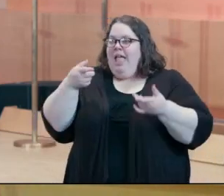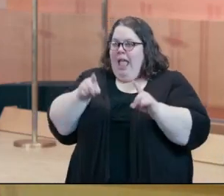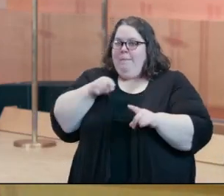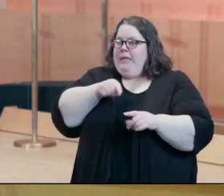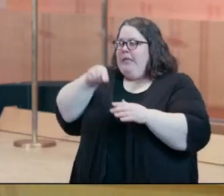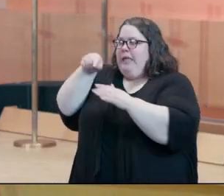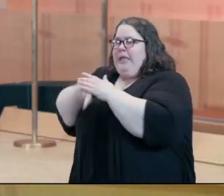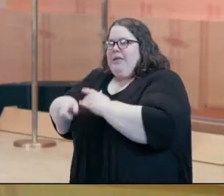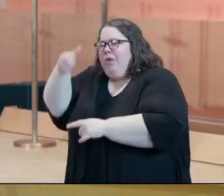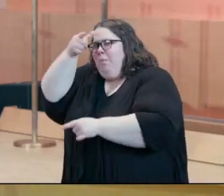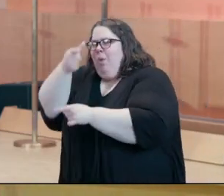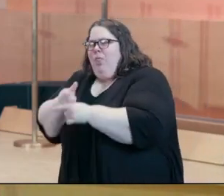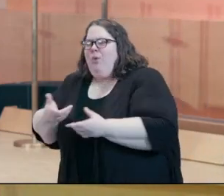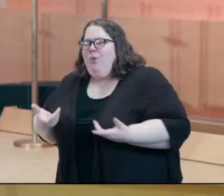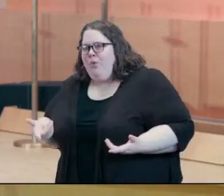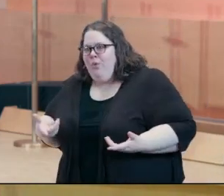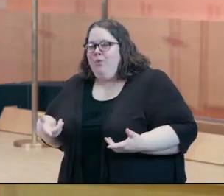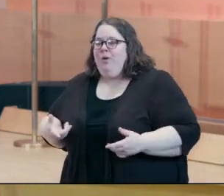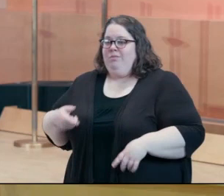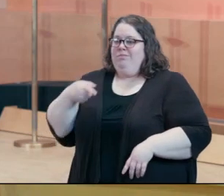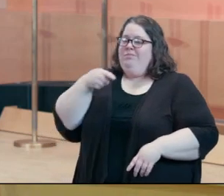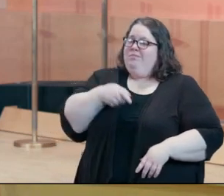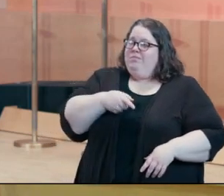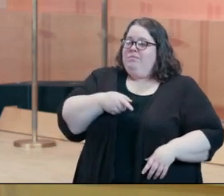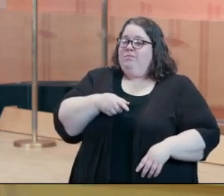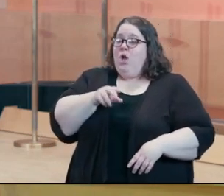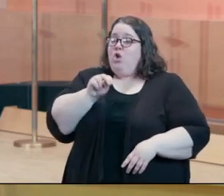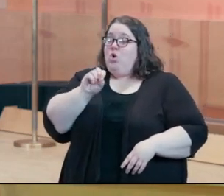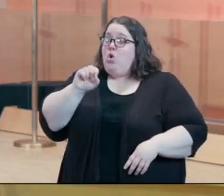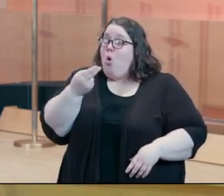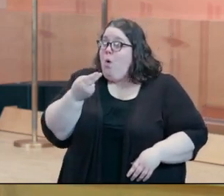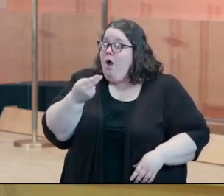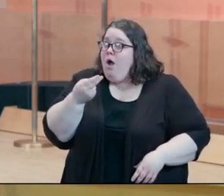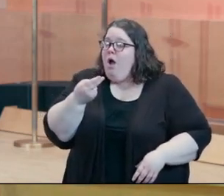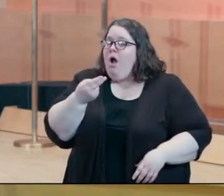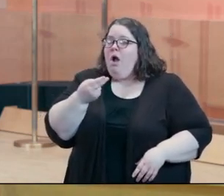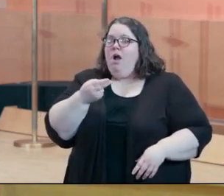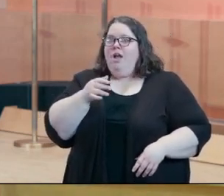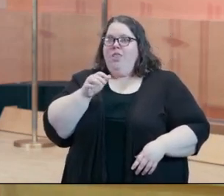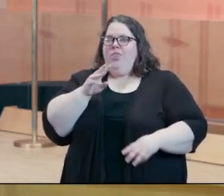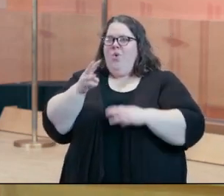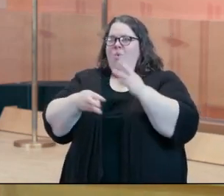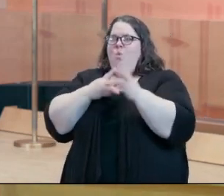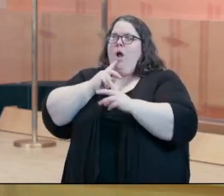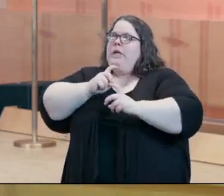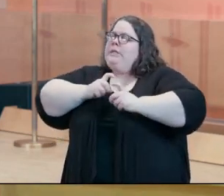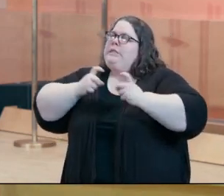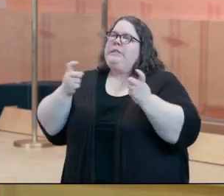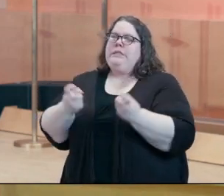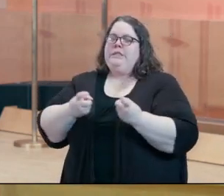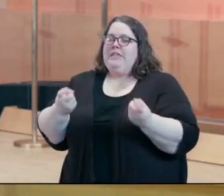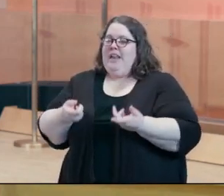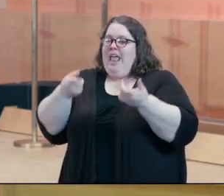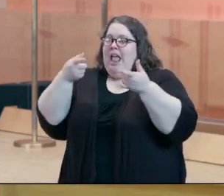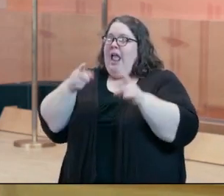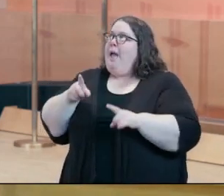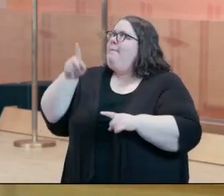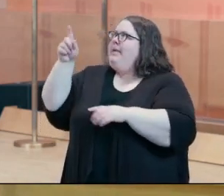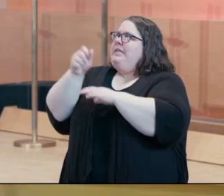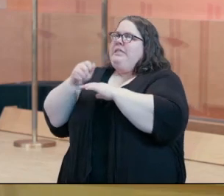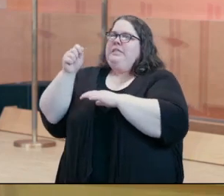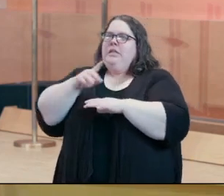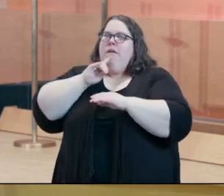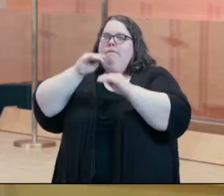With rebellion extending to the whole world, the story of Noah, where the wickedness of the world is so bad that God sends a flood, kind of